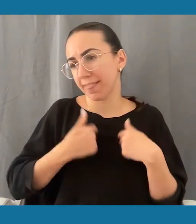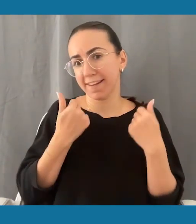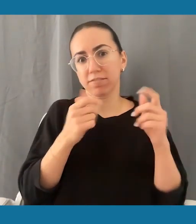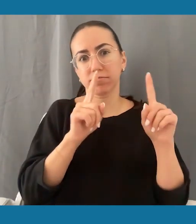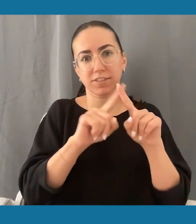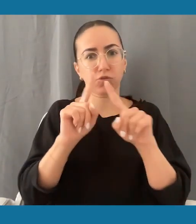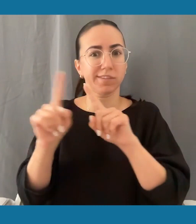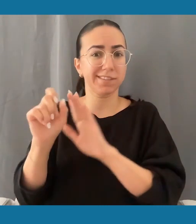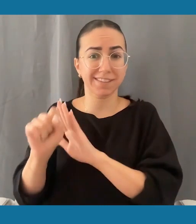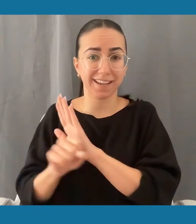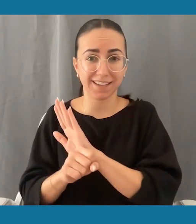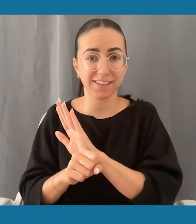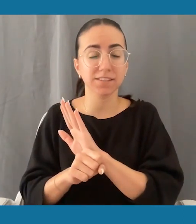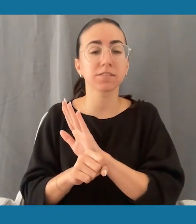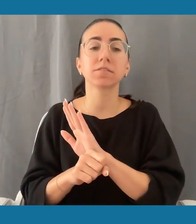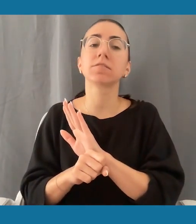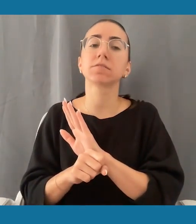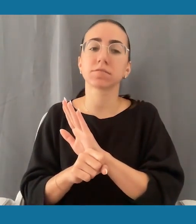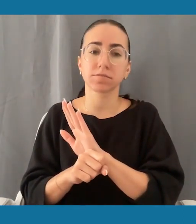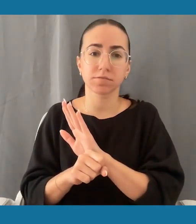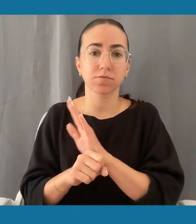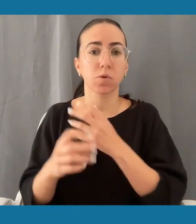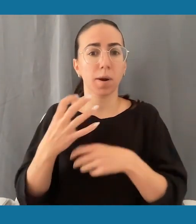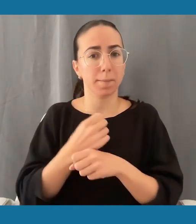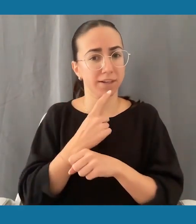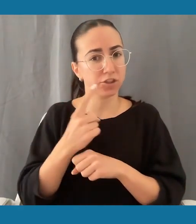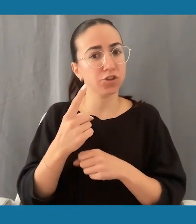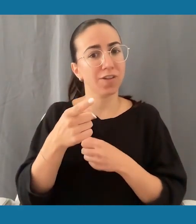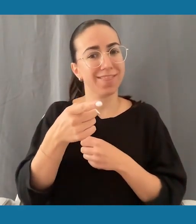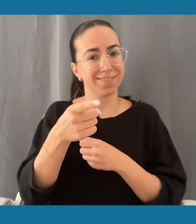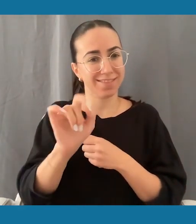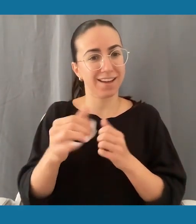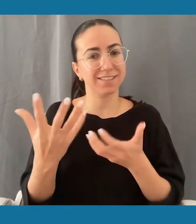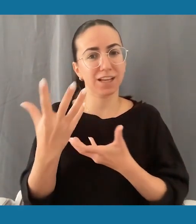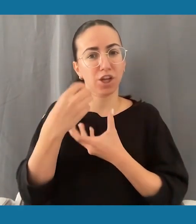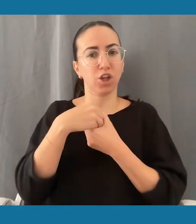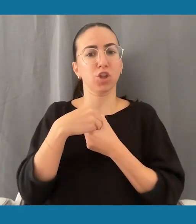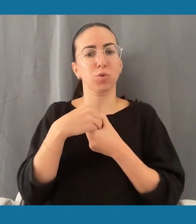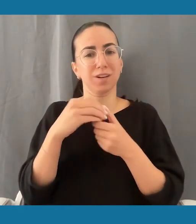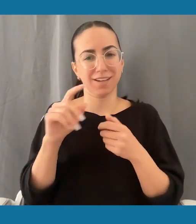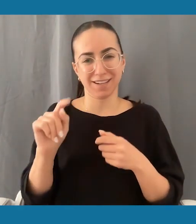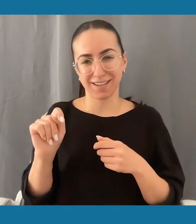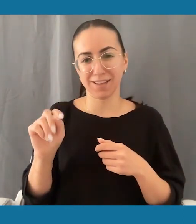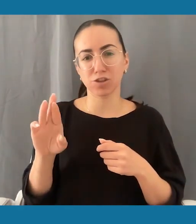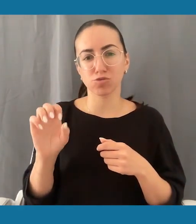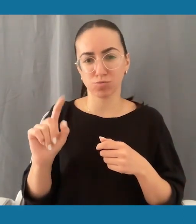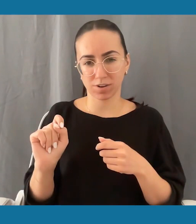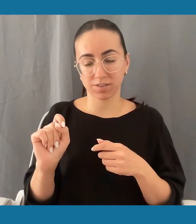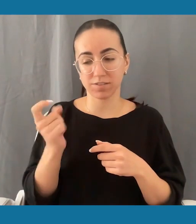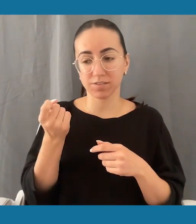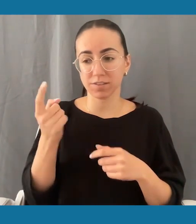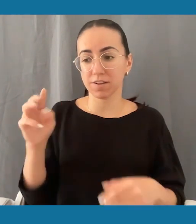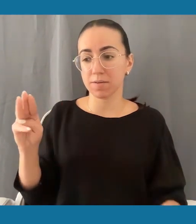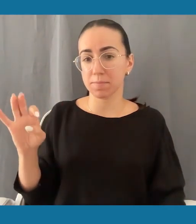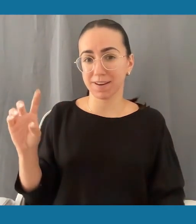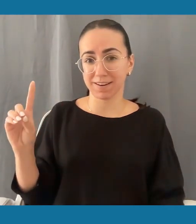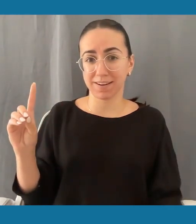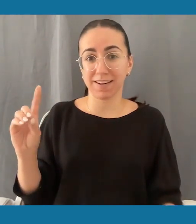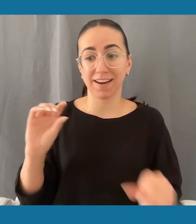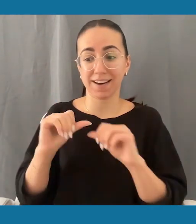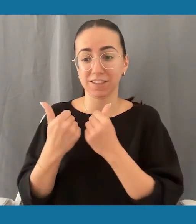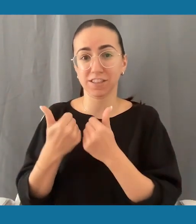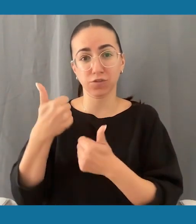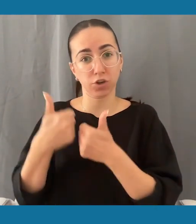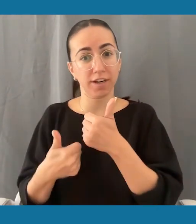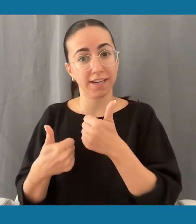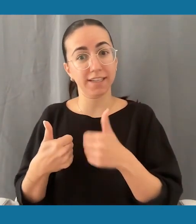you want to make sure that there's language in the trust that specifically addresses that issue, because the Medicaid agency in each state will review